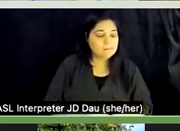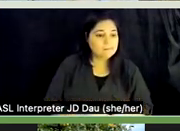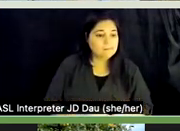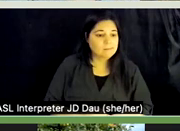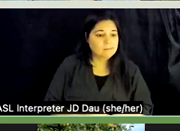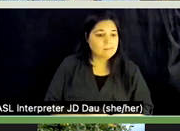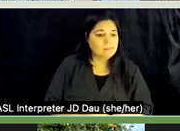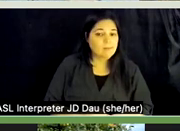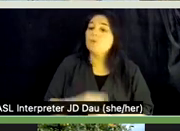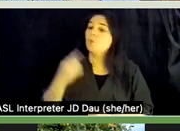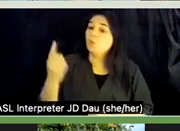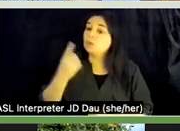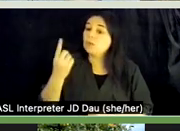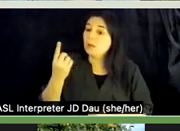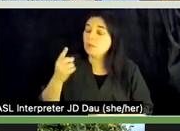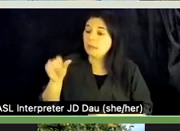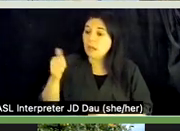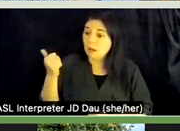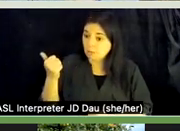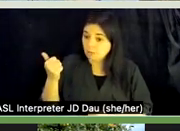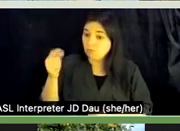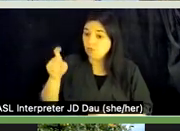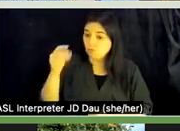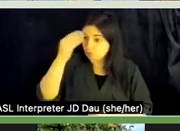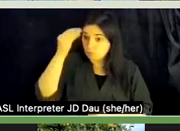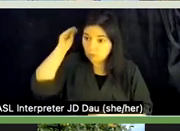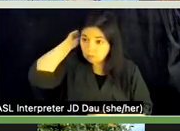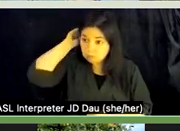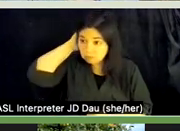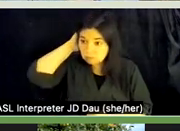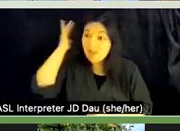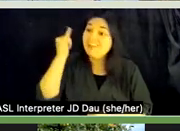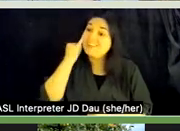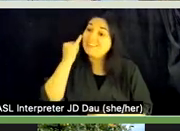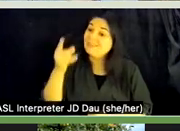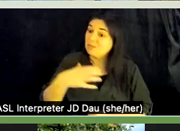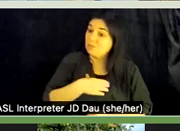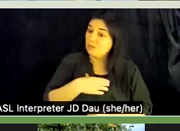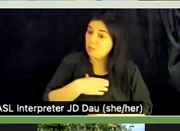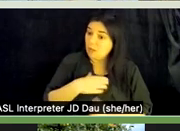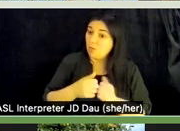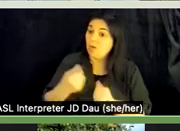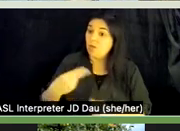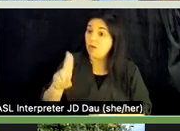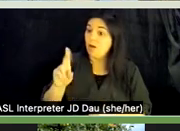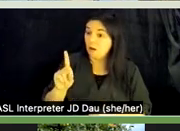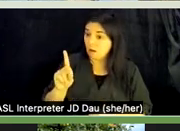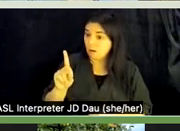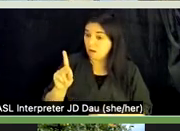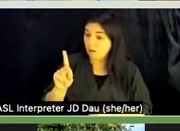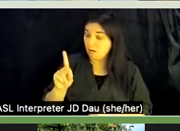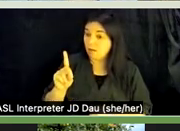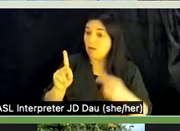One thing also that you should know is that if a complaint is filed with HUD, HUD